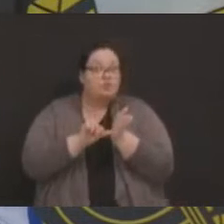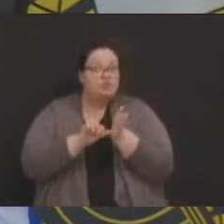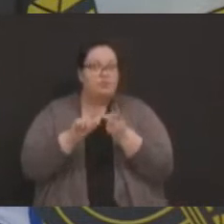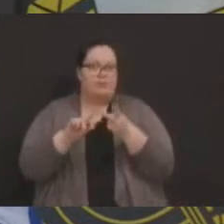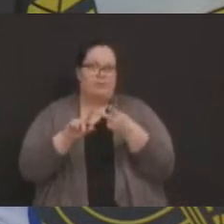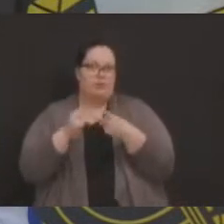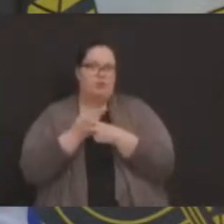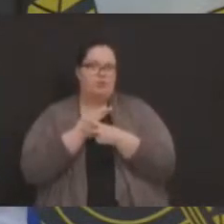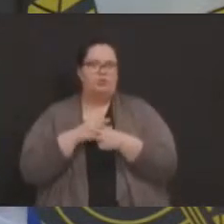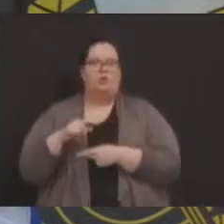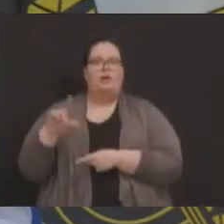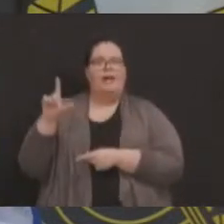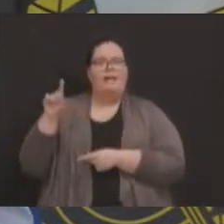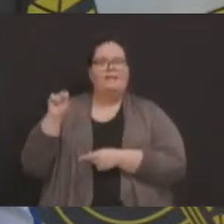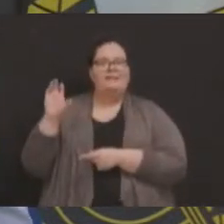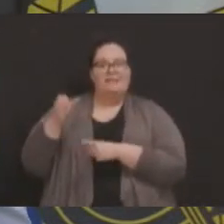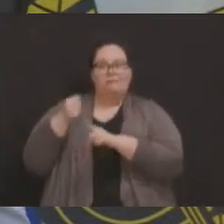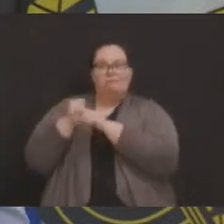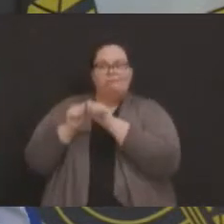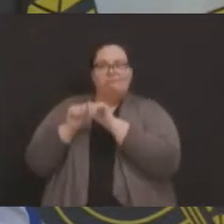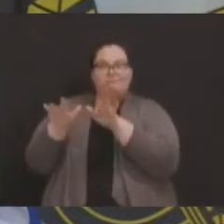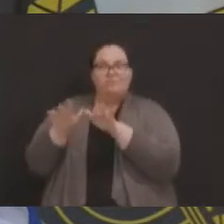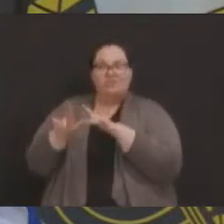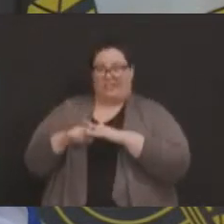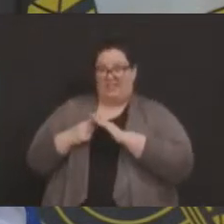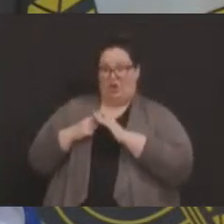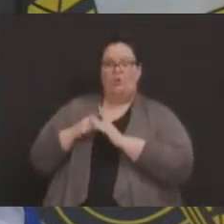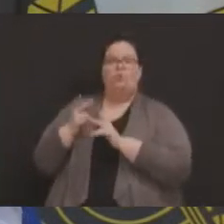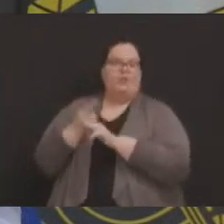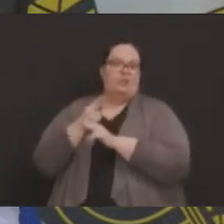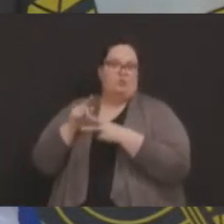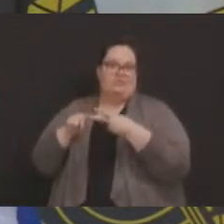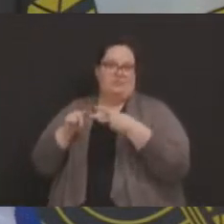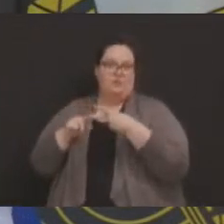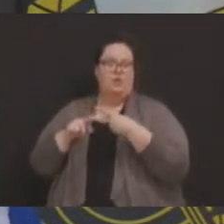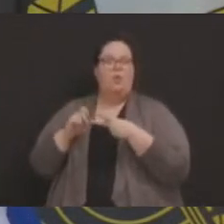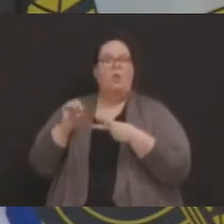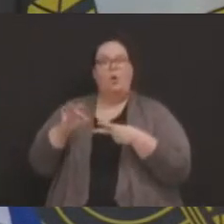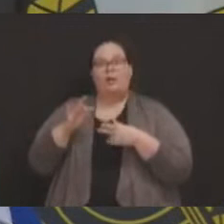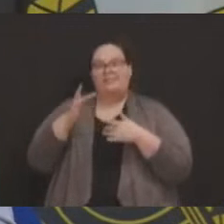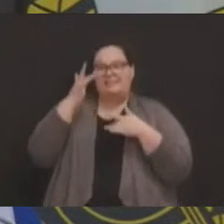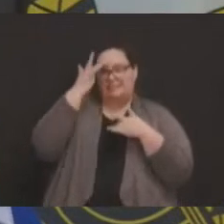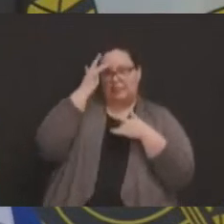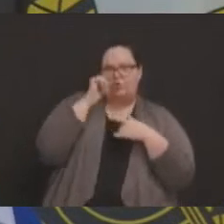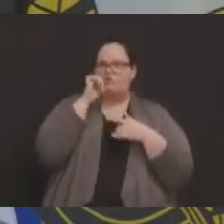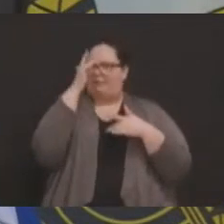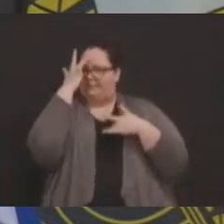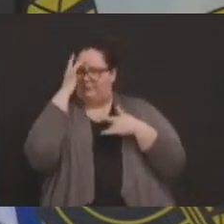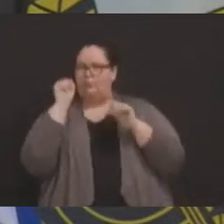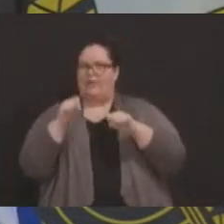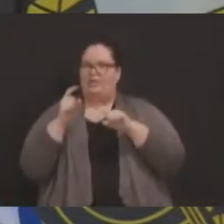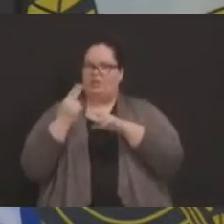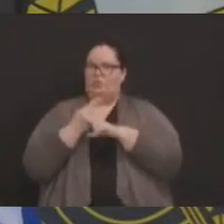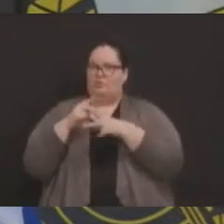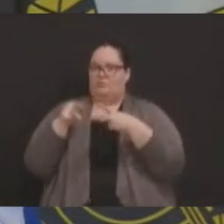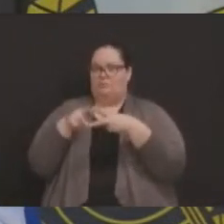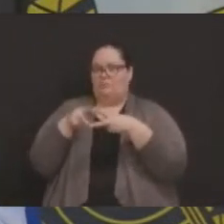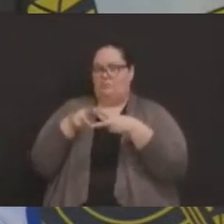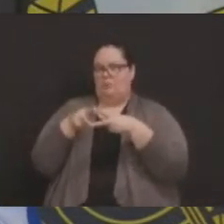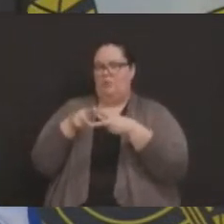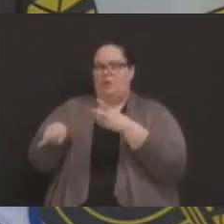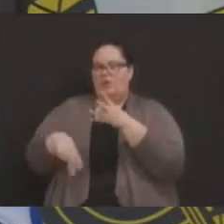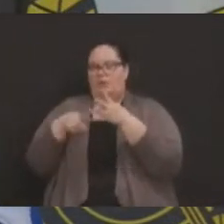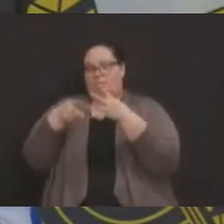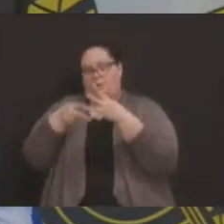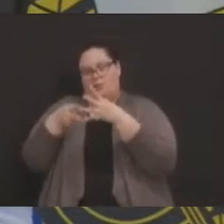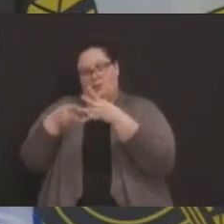So the other two that are considered rapid antigen tests, yes, we have them in large numbers, but they are limited to be used for